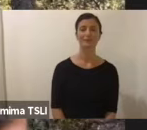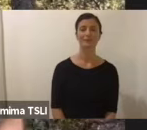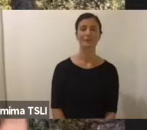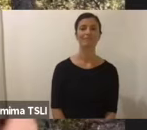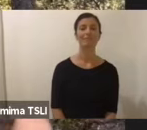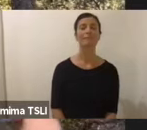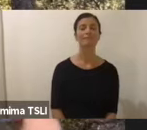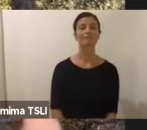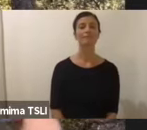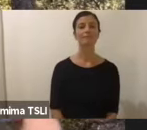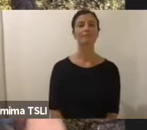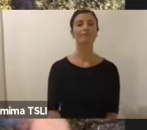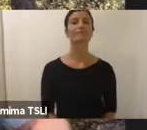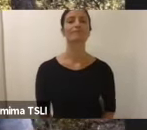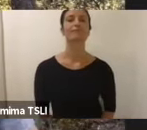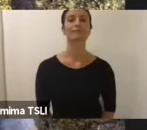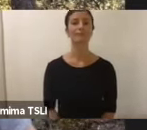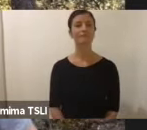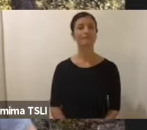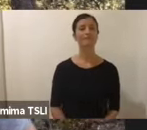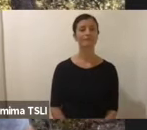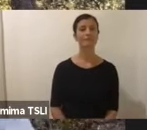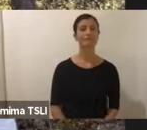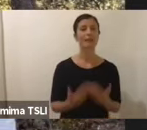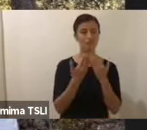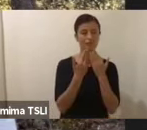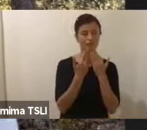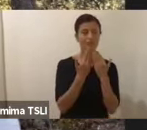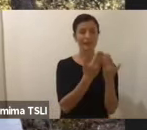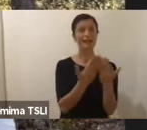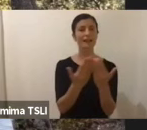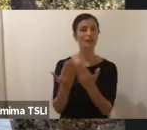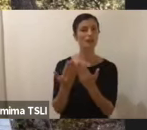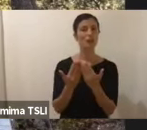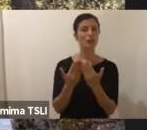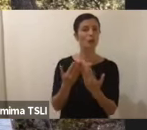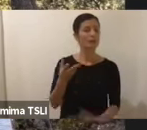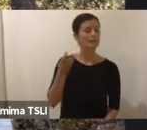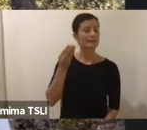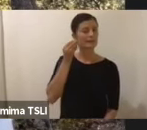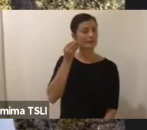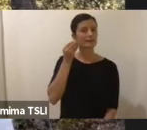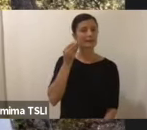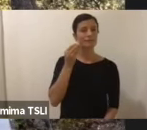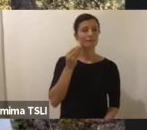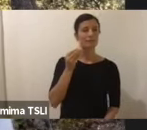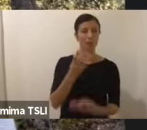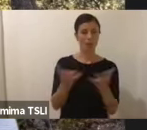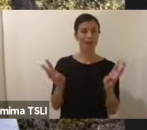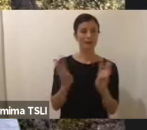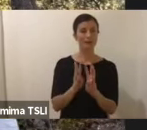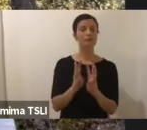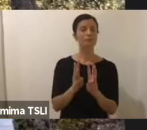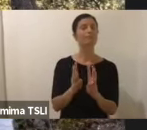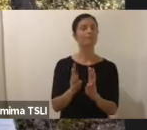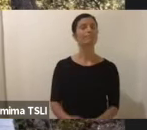appreciated uh a lot of what i've heard from everybody and um i'm gonna try to well in a way taylor what i